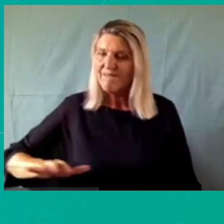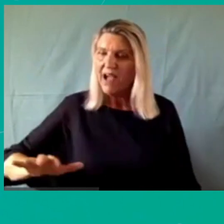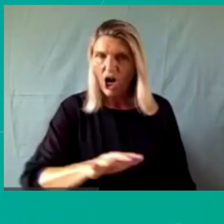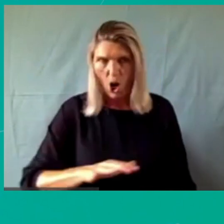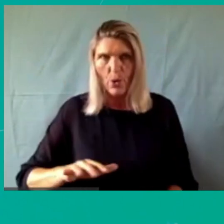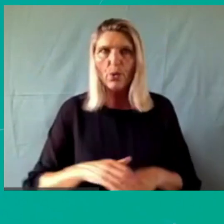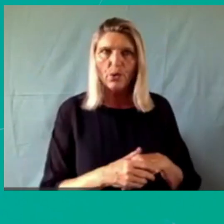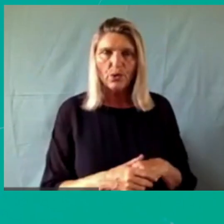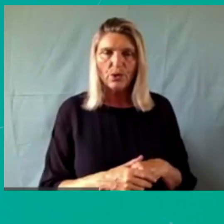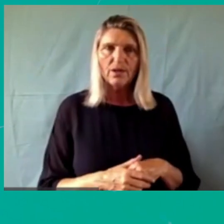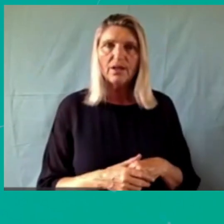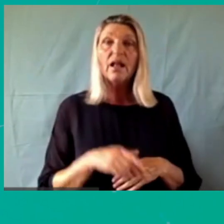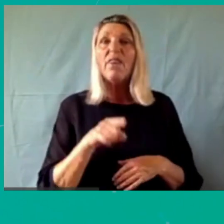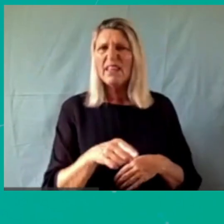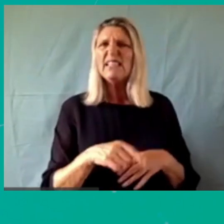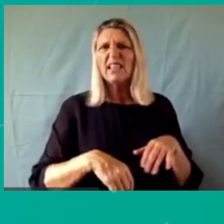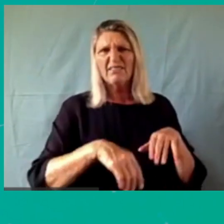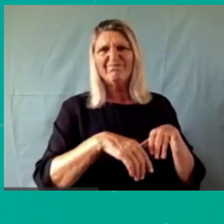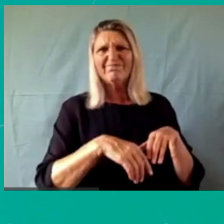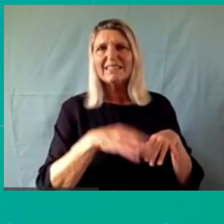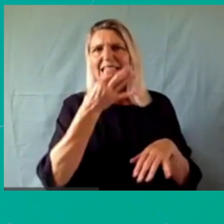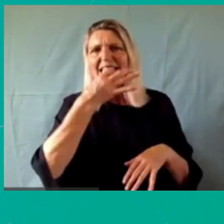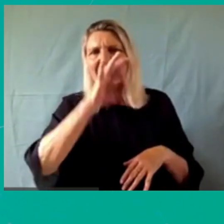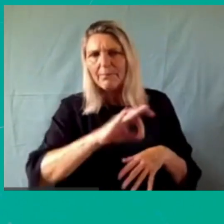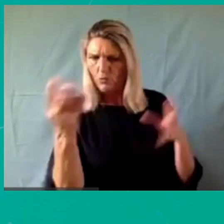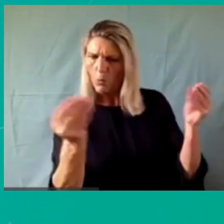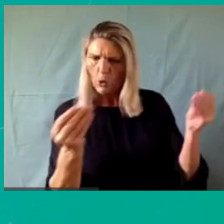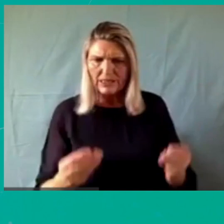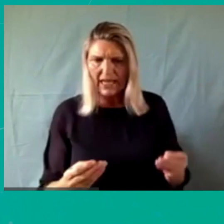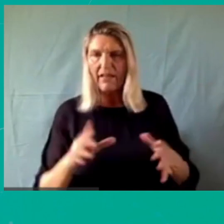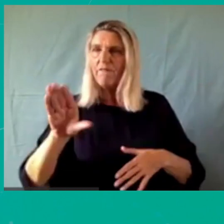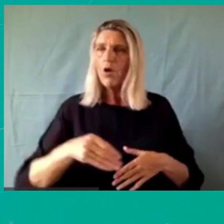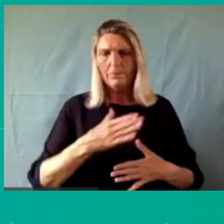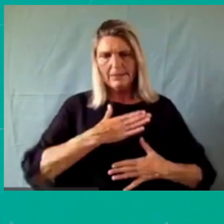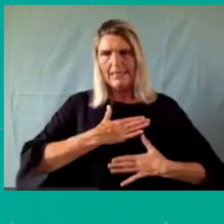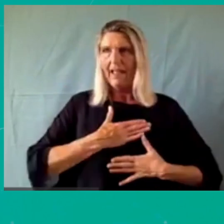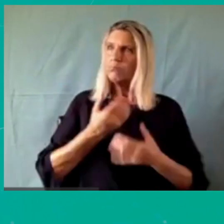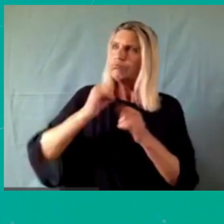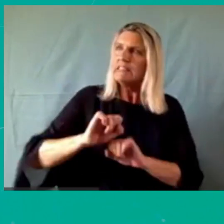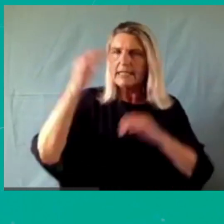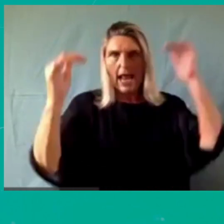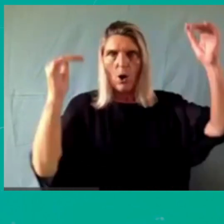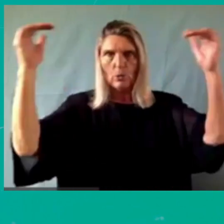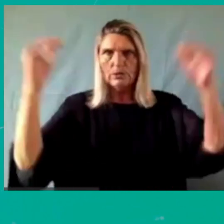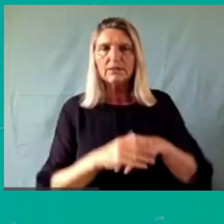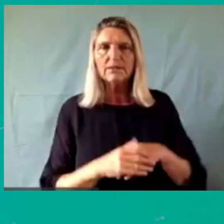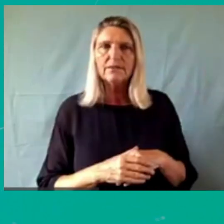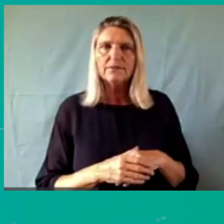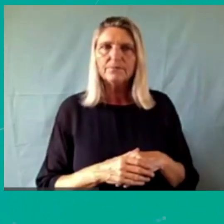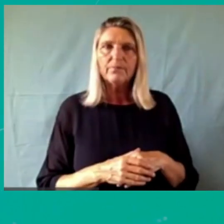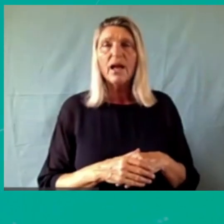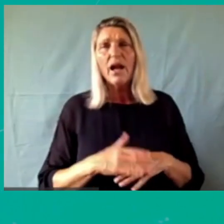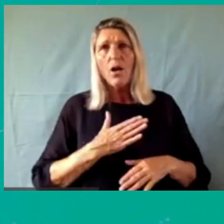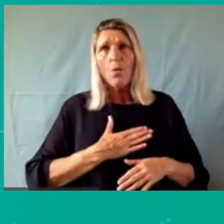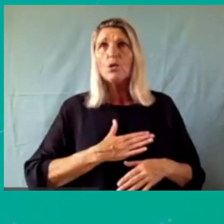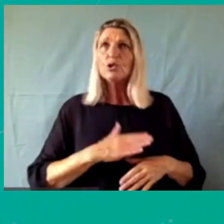of the safeguarding framework. And I would like to acknowledge Sue Hobbs and many others for their tireless